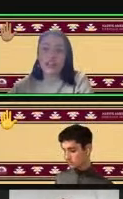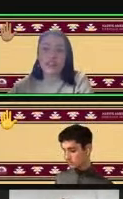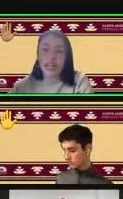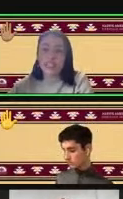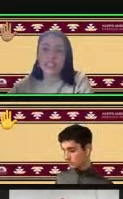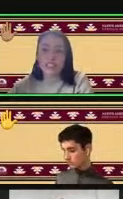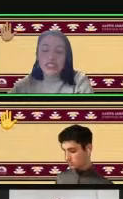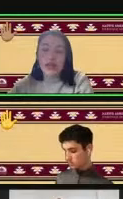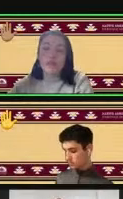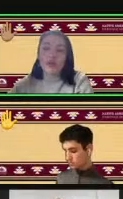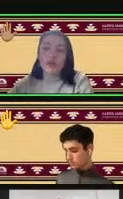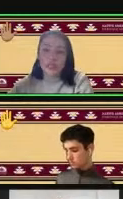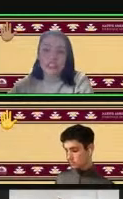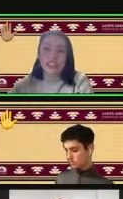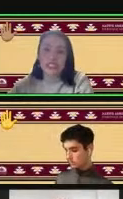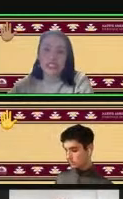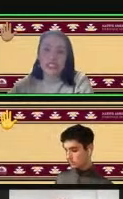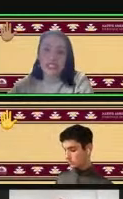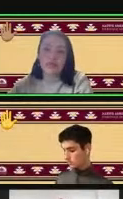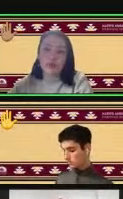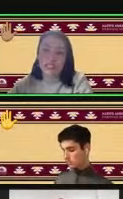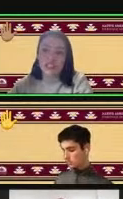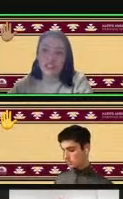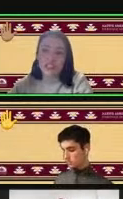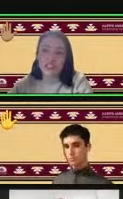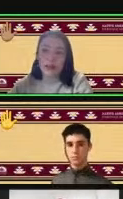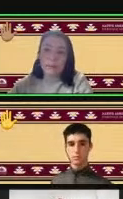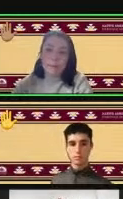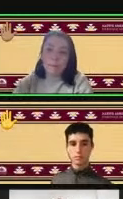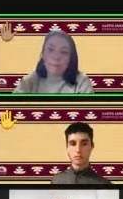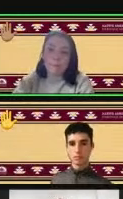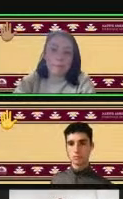have all of the answers, but I'm willing to listen and I'm willing to learn.